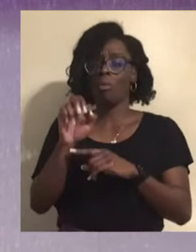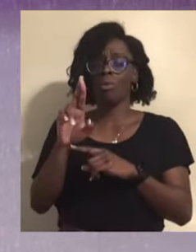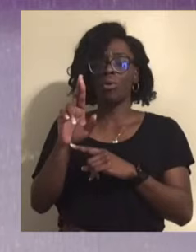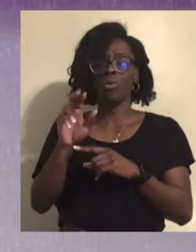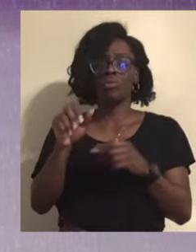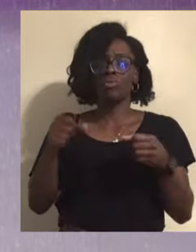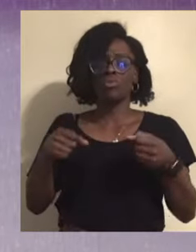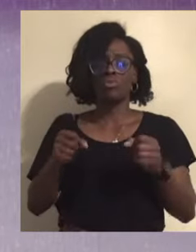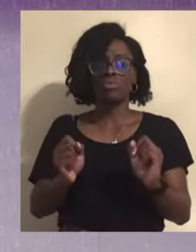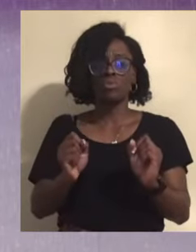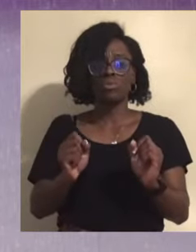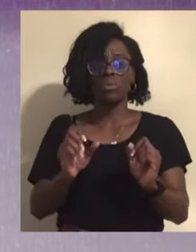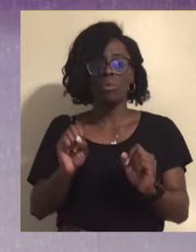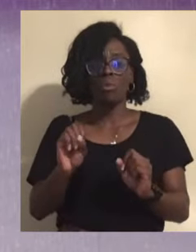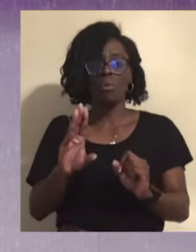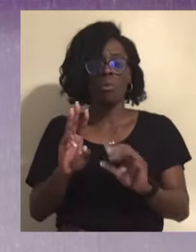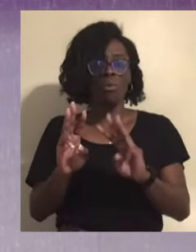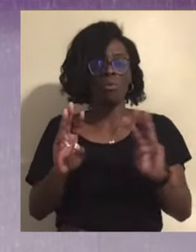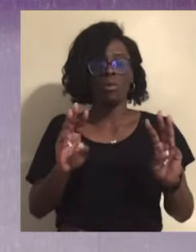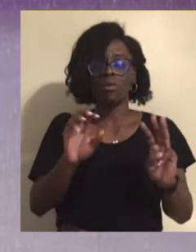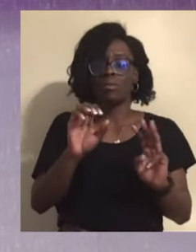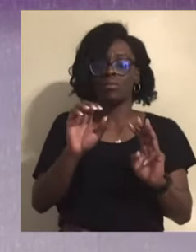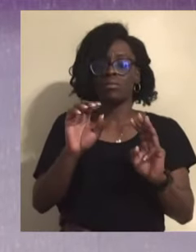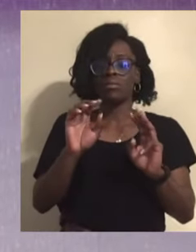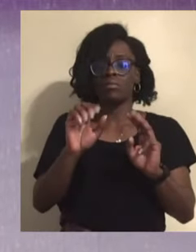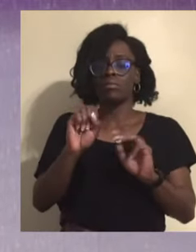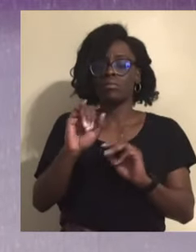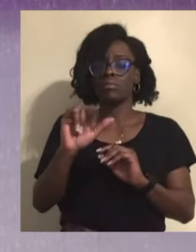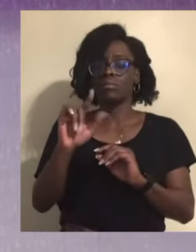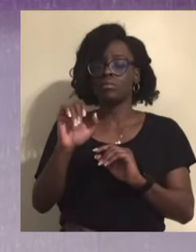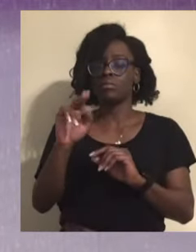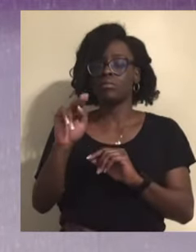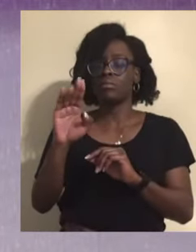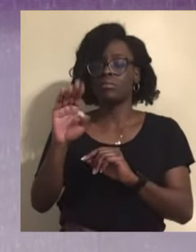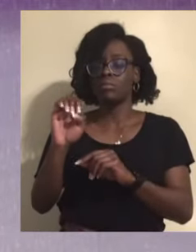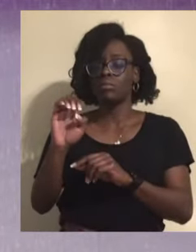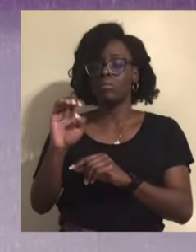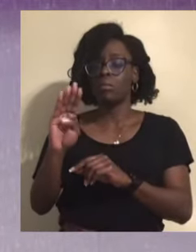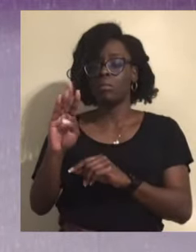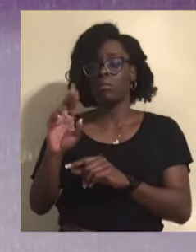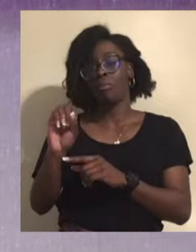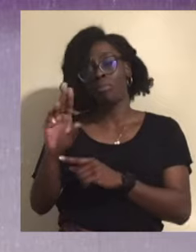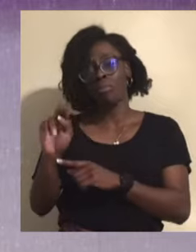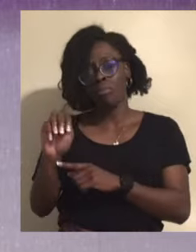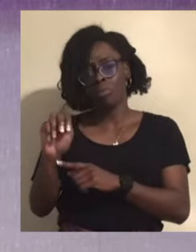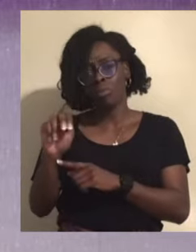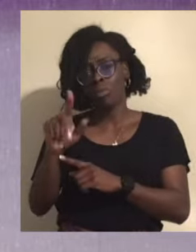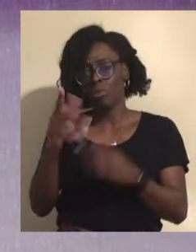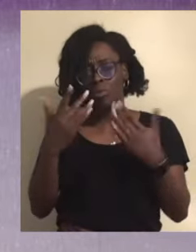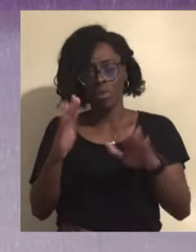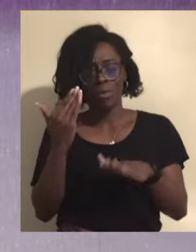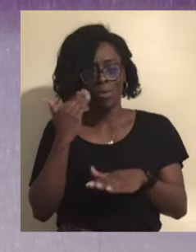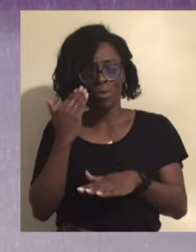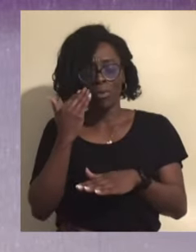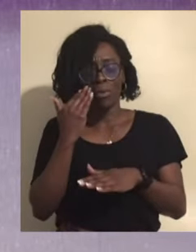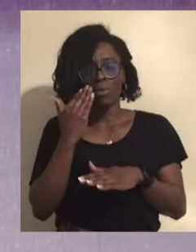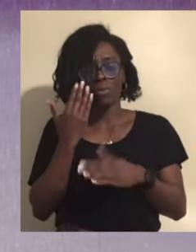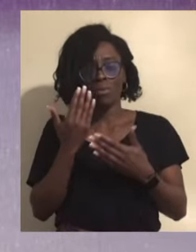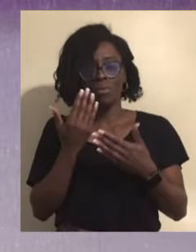Brown, you know what it is to be in a place where you're